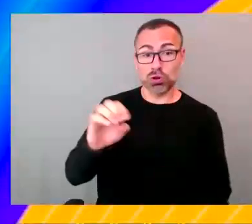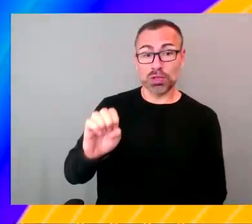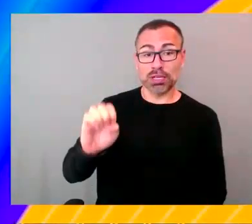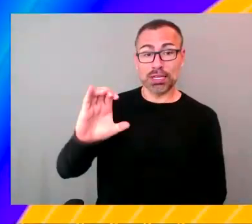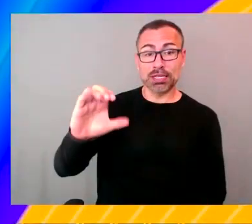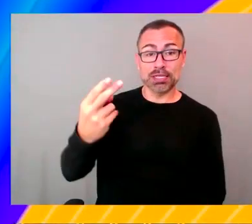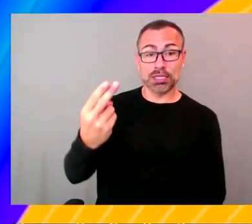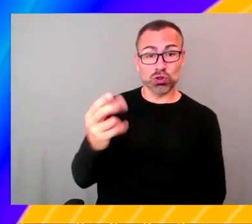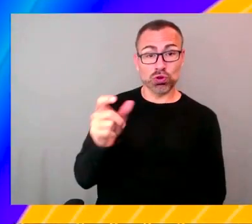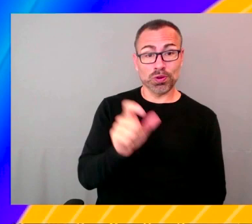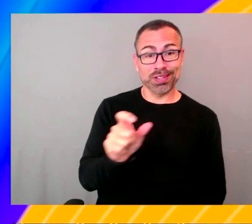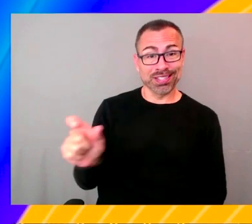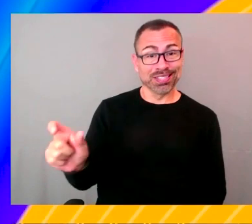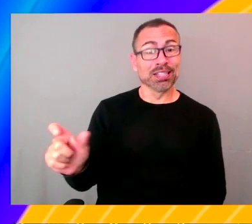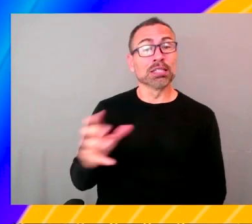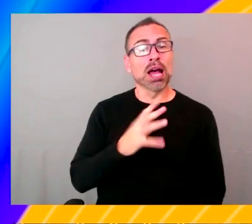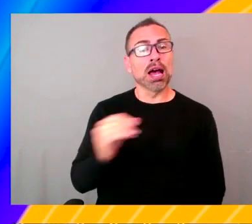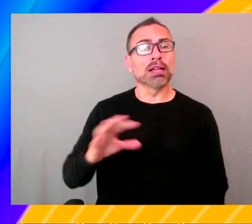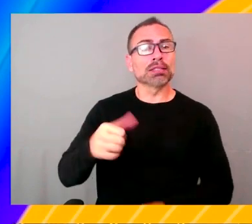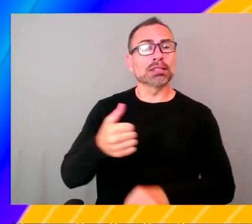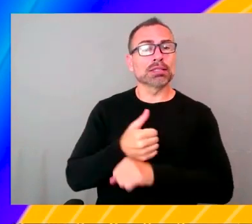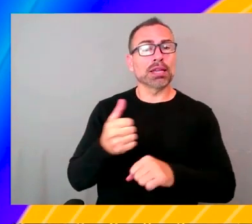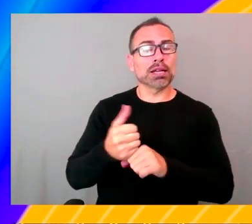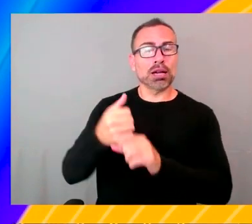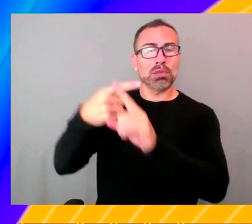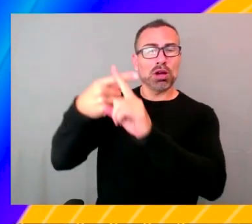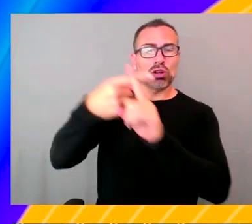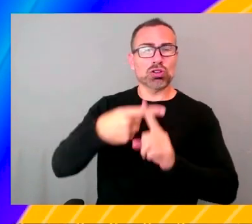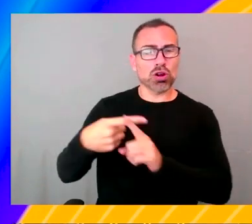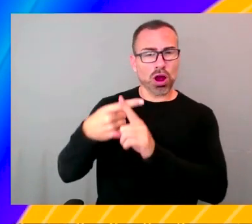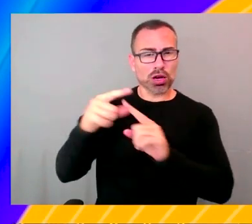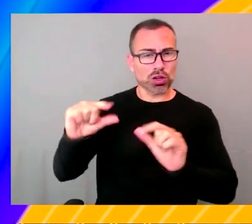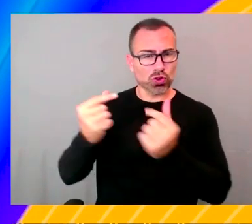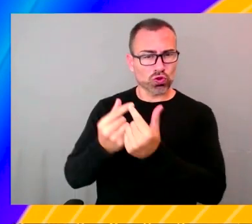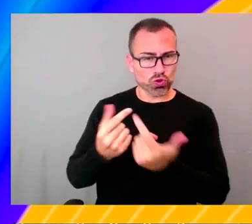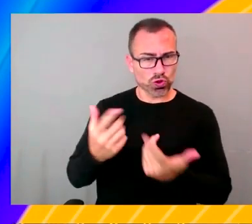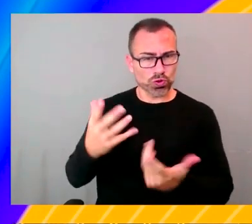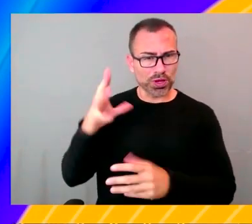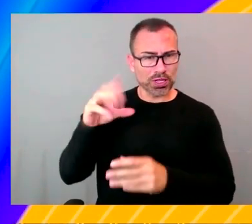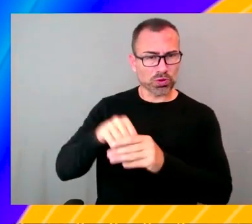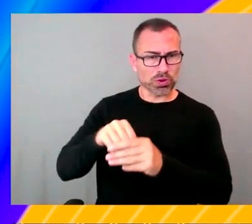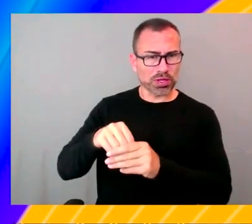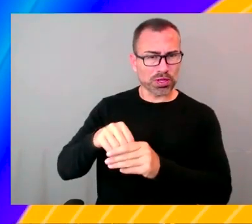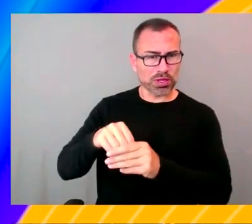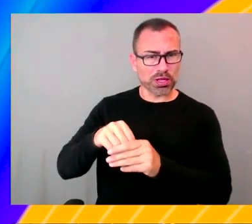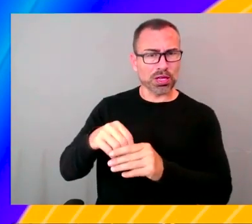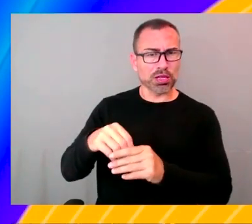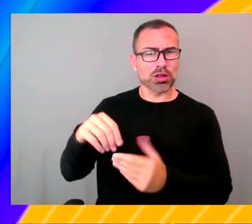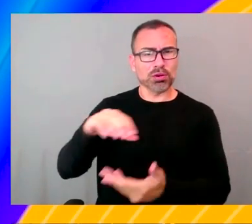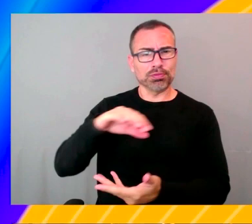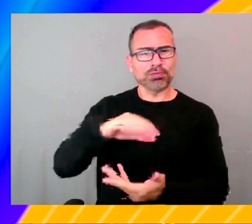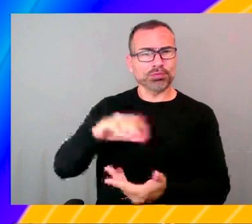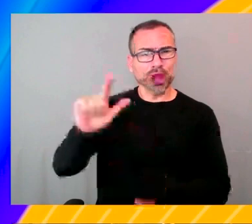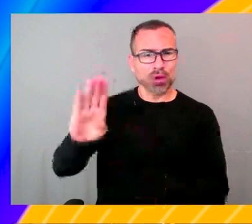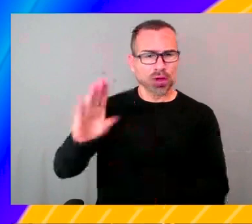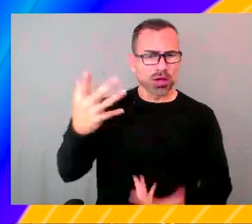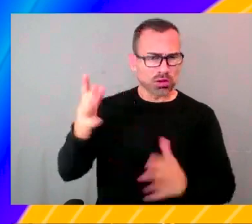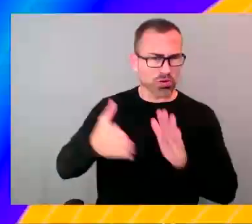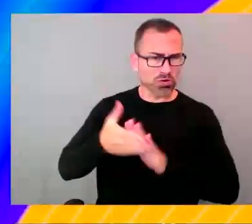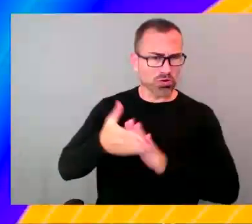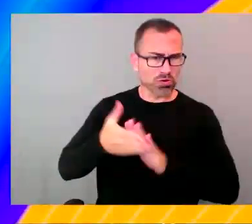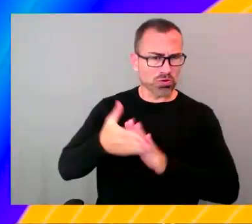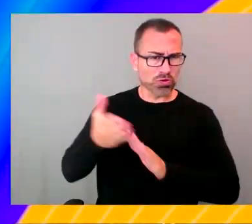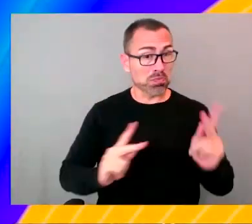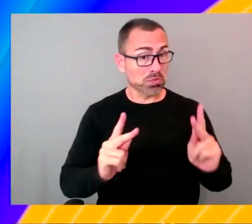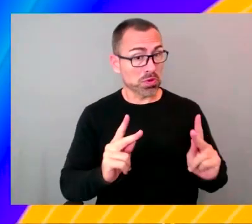the load balancer that I already had up and running. So you already did that, and people can go watch the episode. Exactly. Okay. If you want to get a full walkthrough, this is